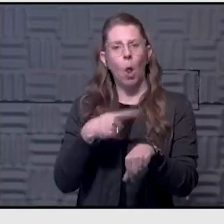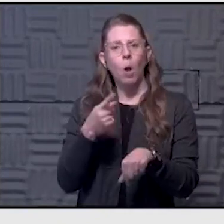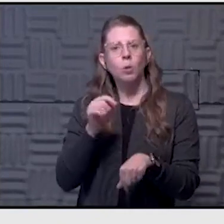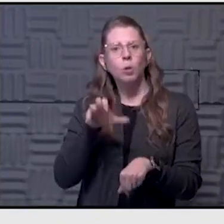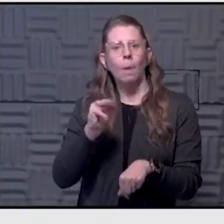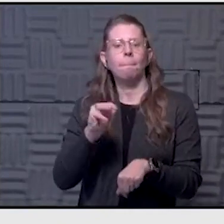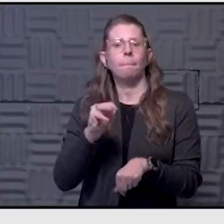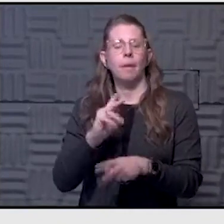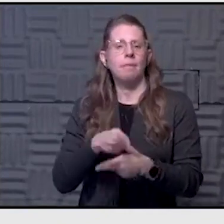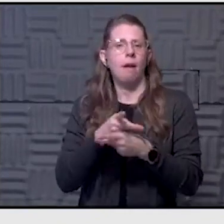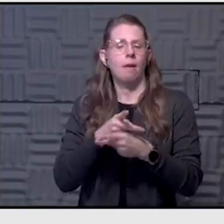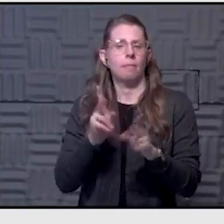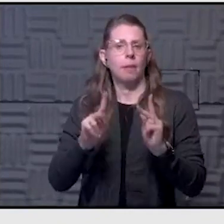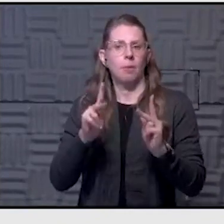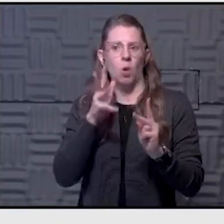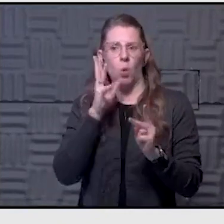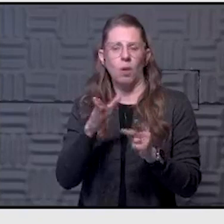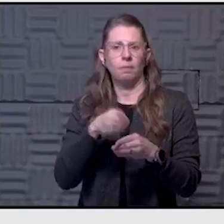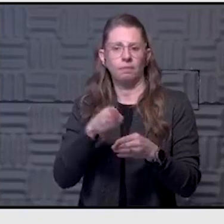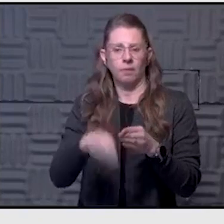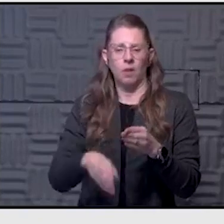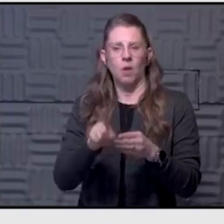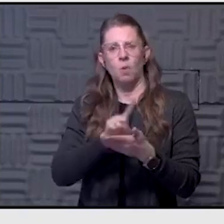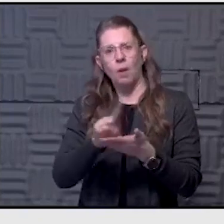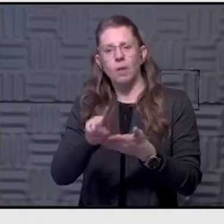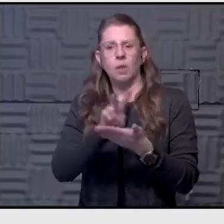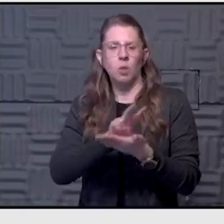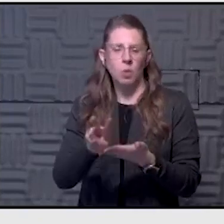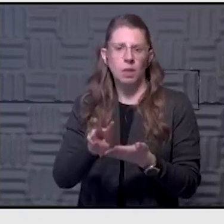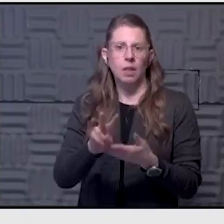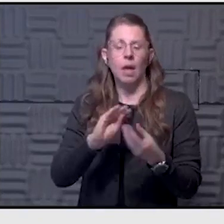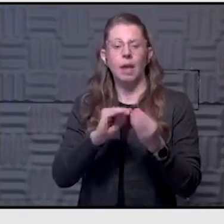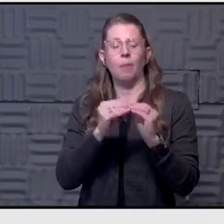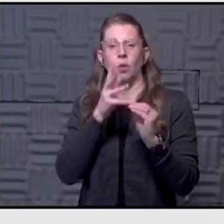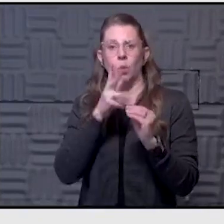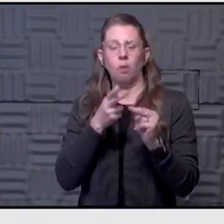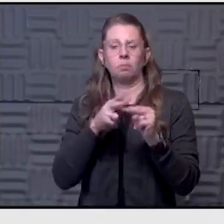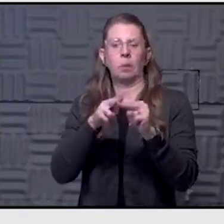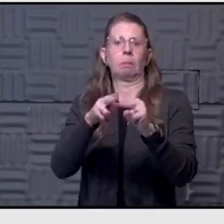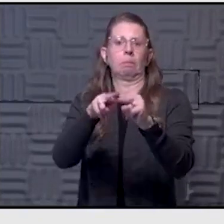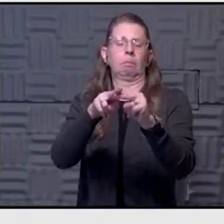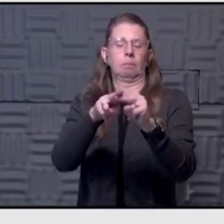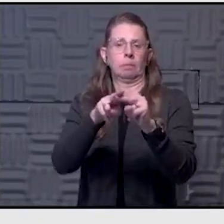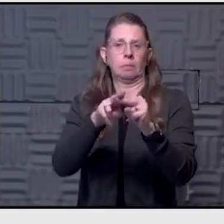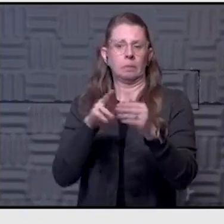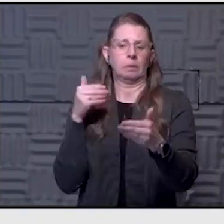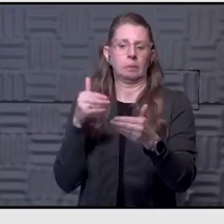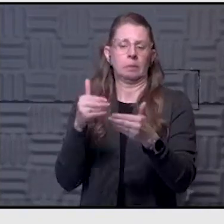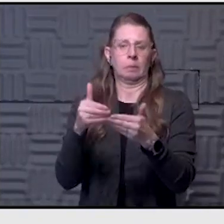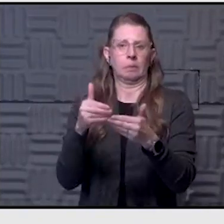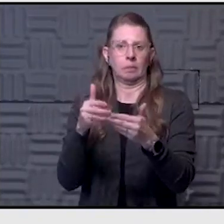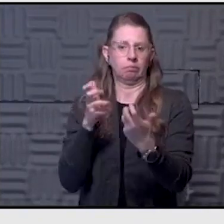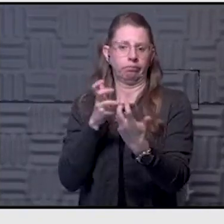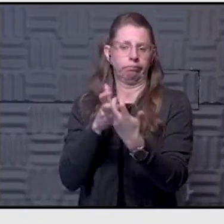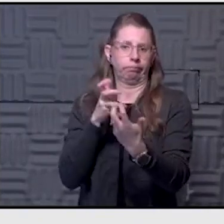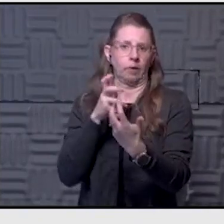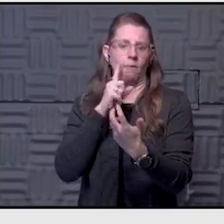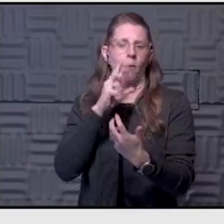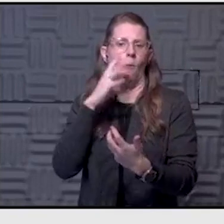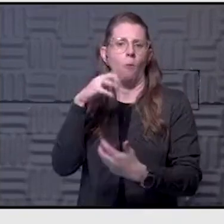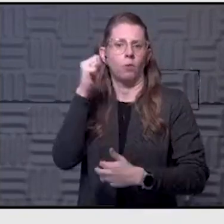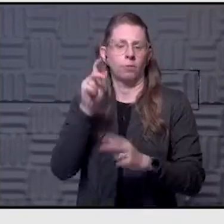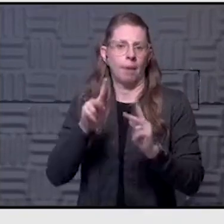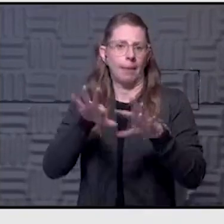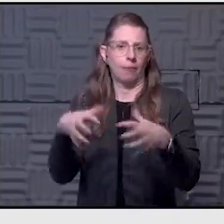folks that will be done within the next 1 week or two. Then the numbers will creep up, obviously, more toward the older population. Also on this same site,